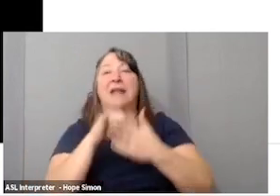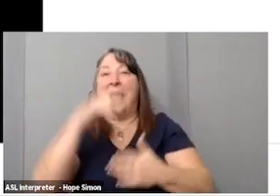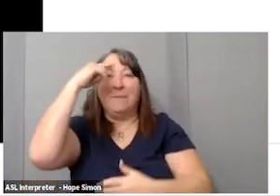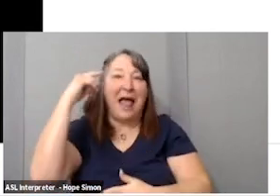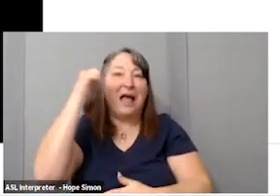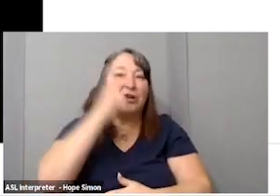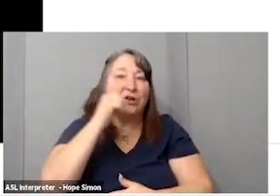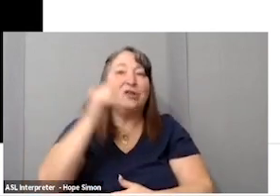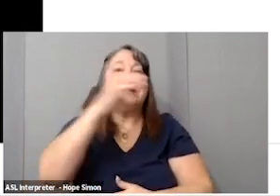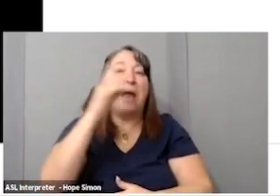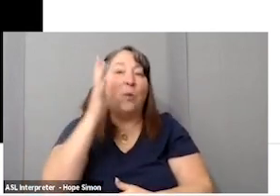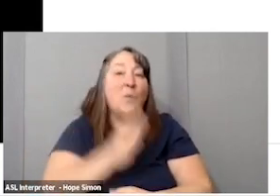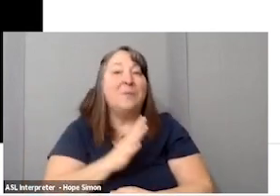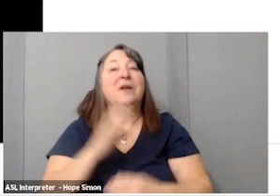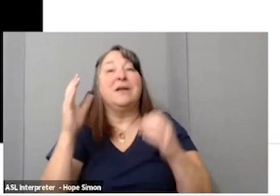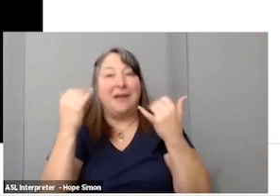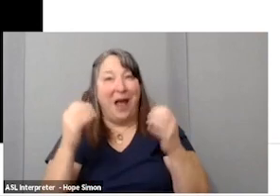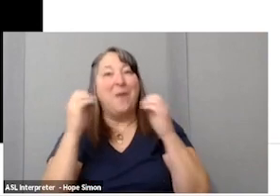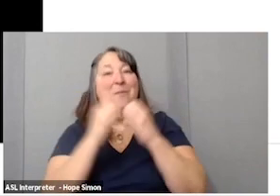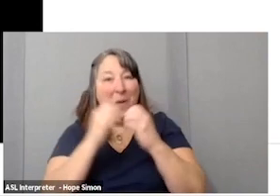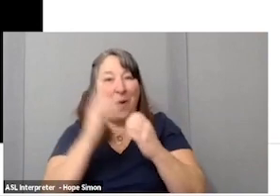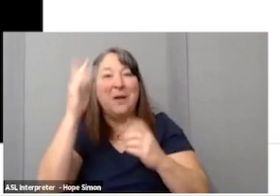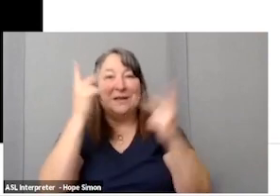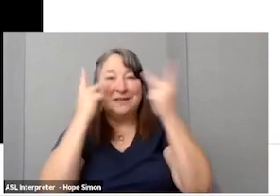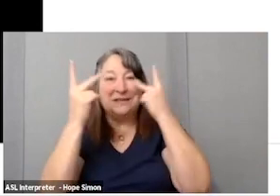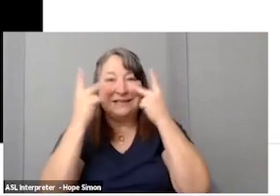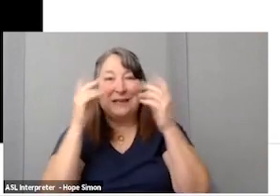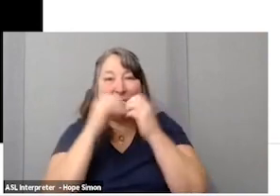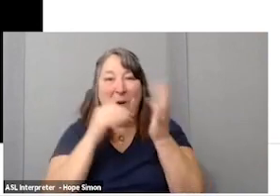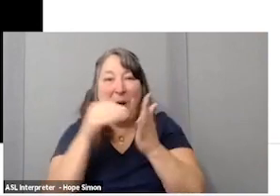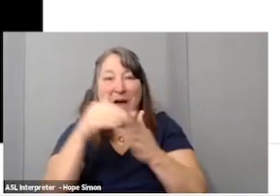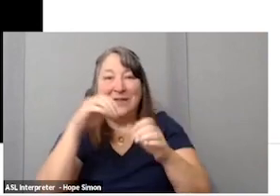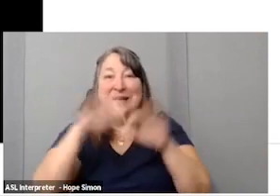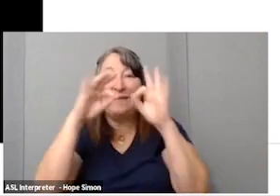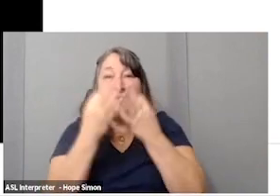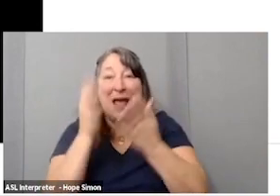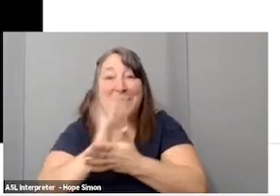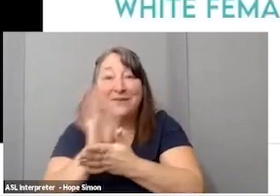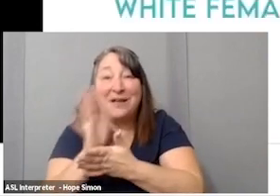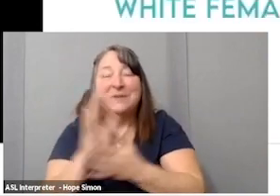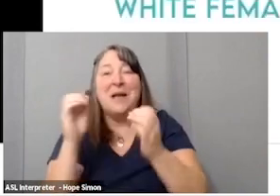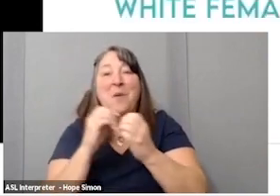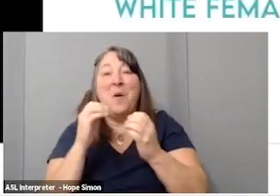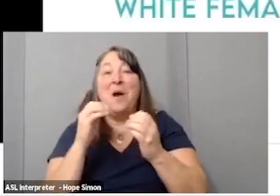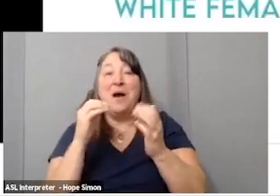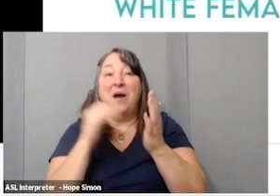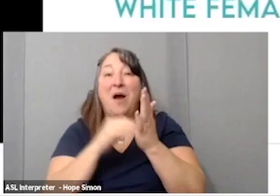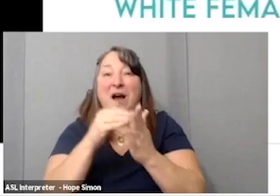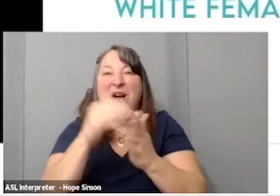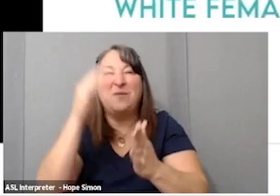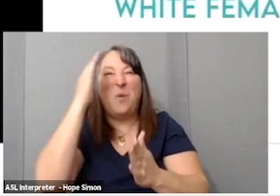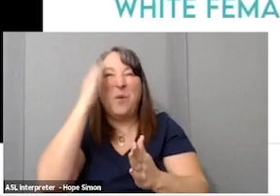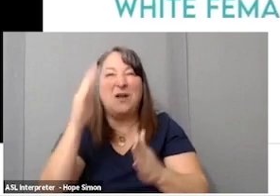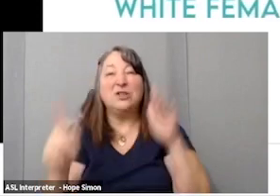women are more likely to show up in family films than a decade ago, and they're also more likely to show up in leading positions.